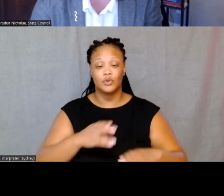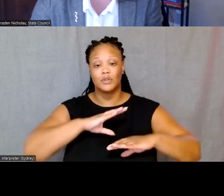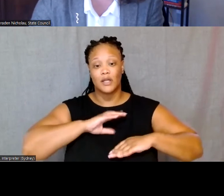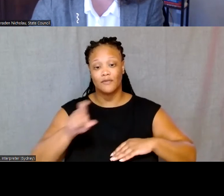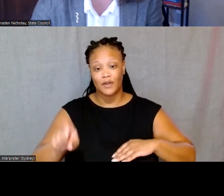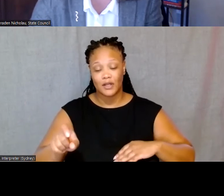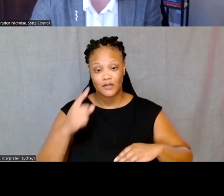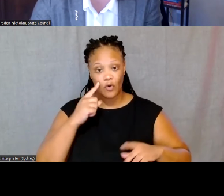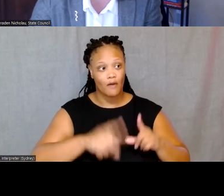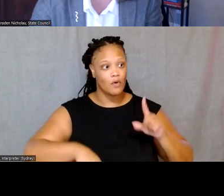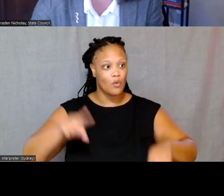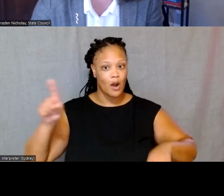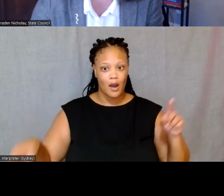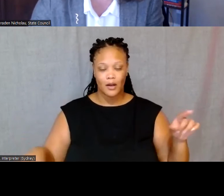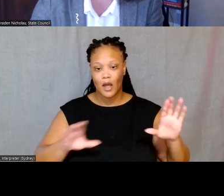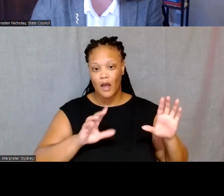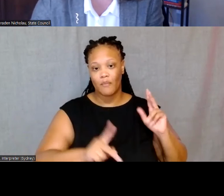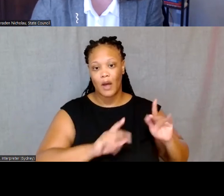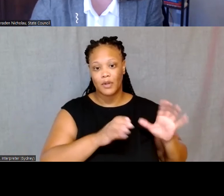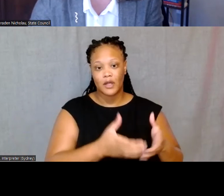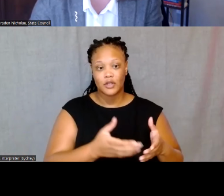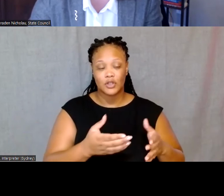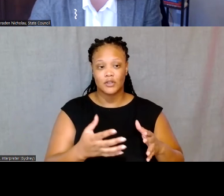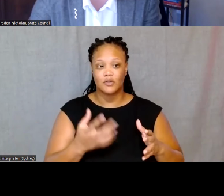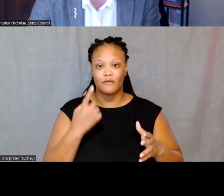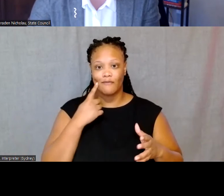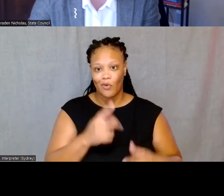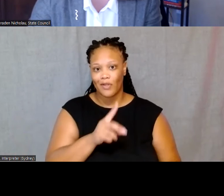populations, disabled communities, and aging communities.